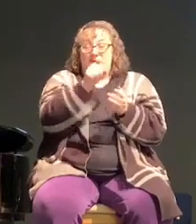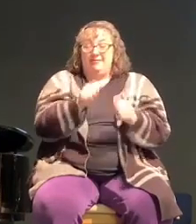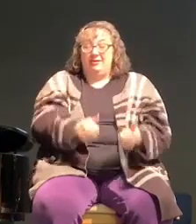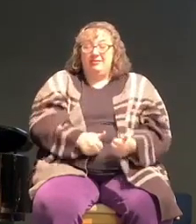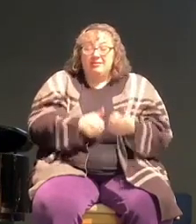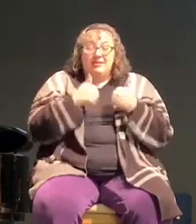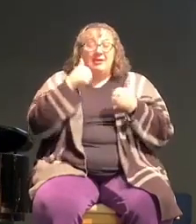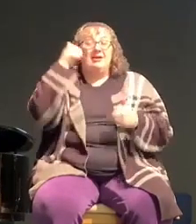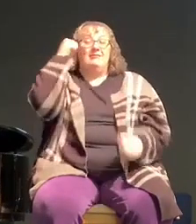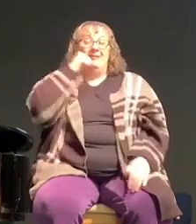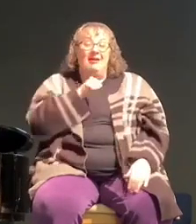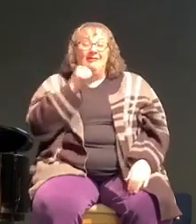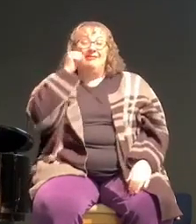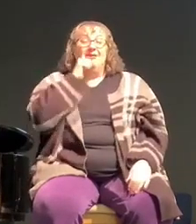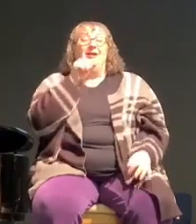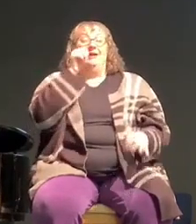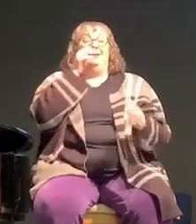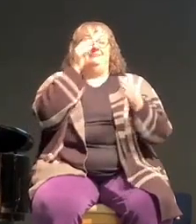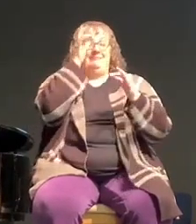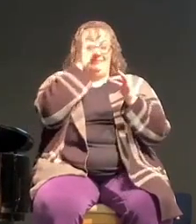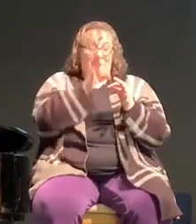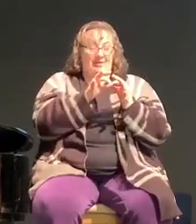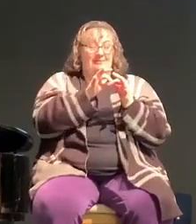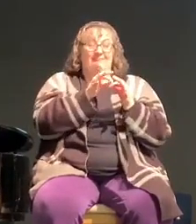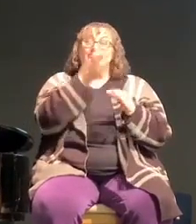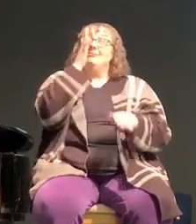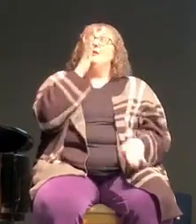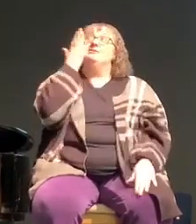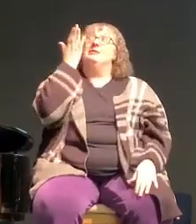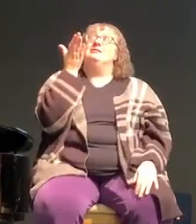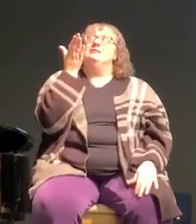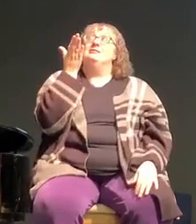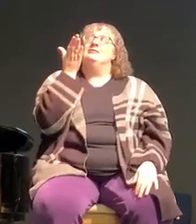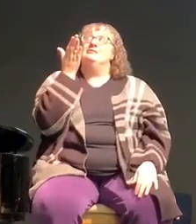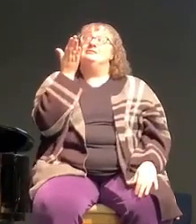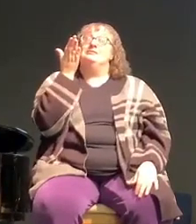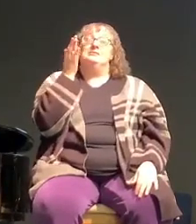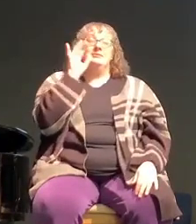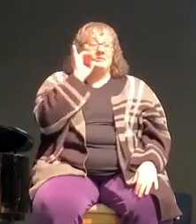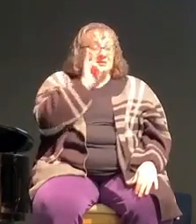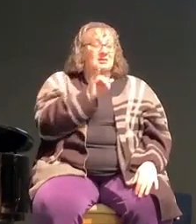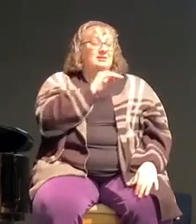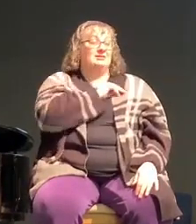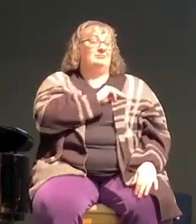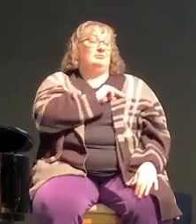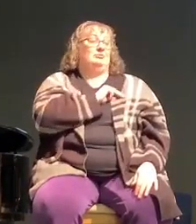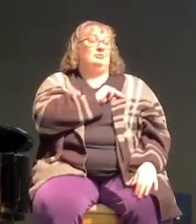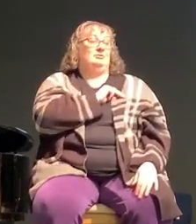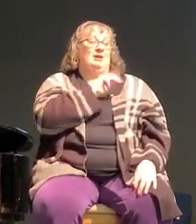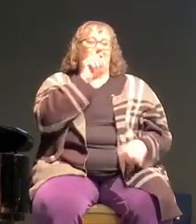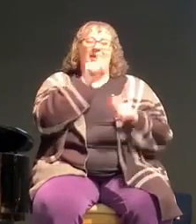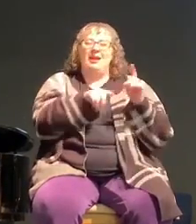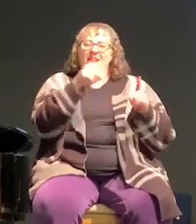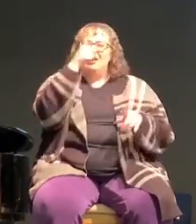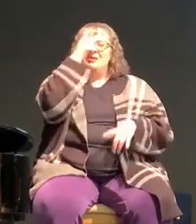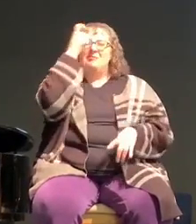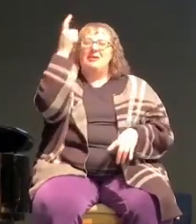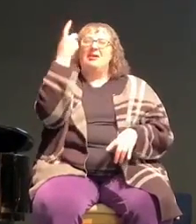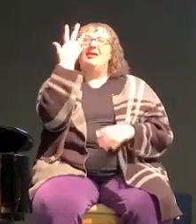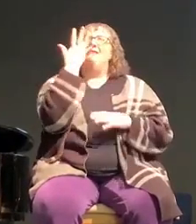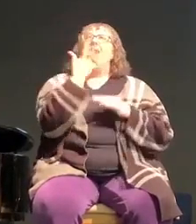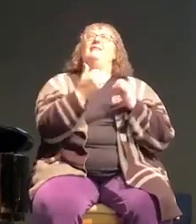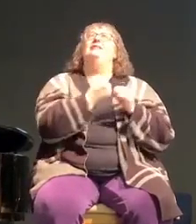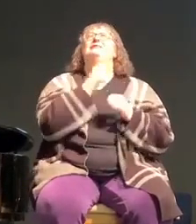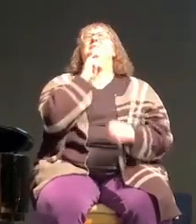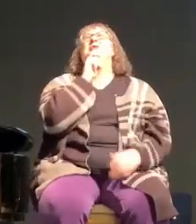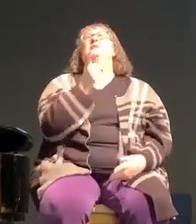every day with faith that God's there, that this is the mission. I can't imagine after 5 years going, am I